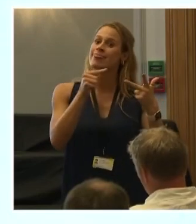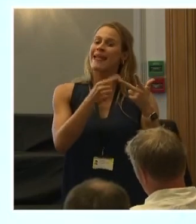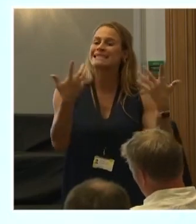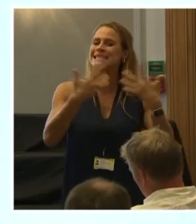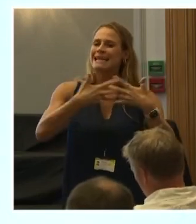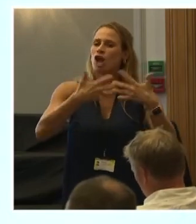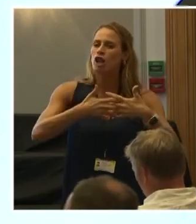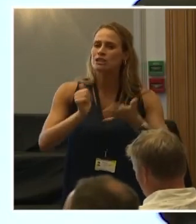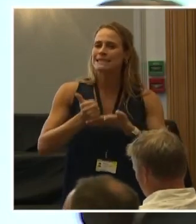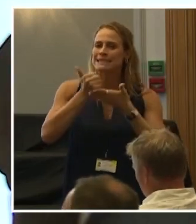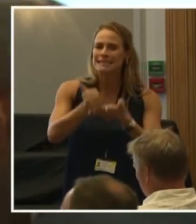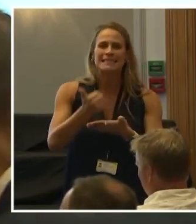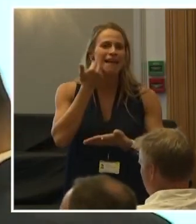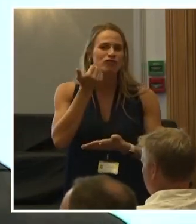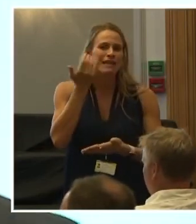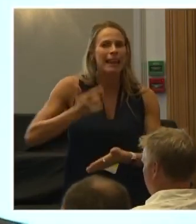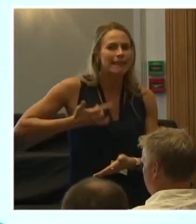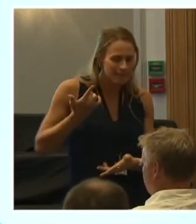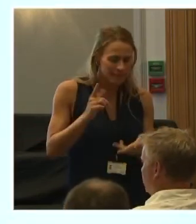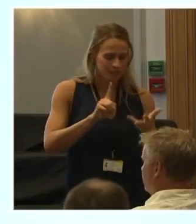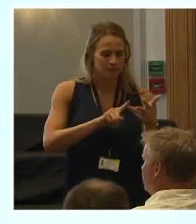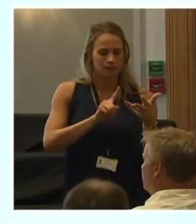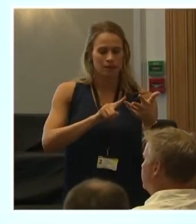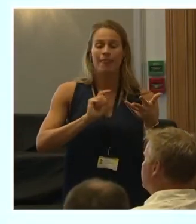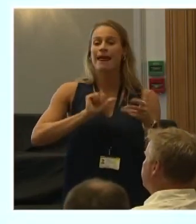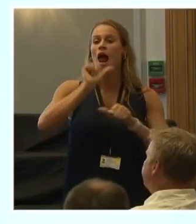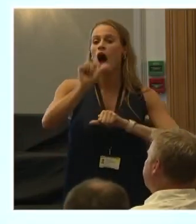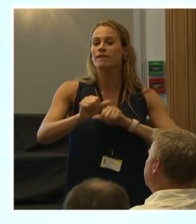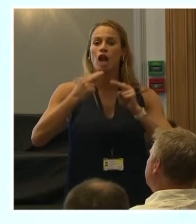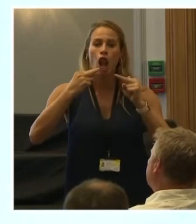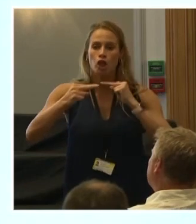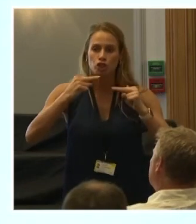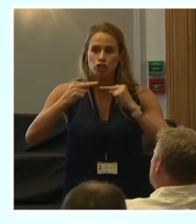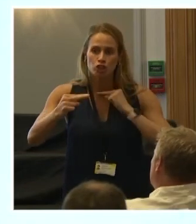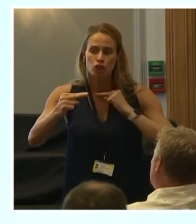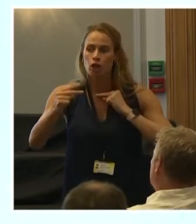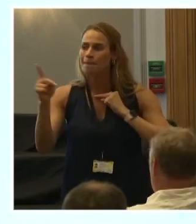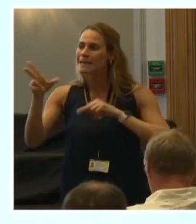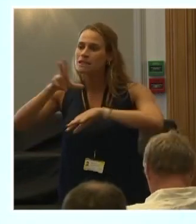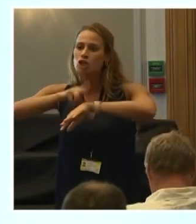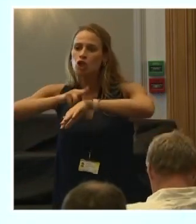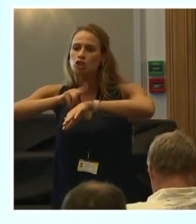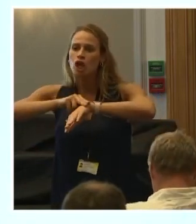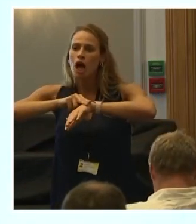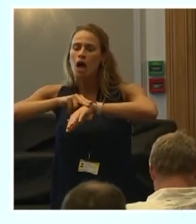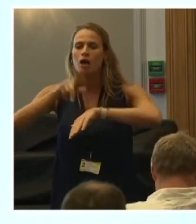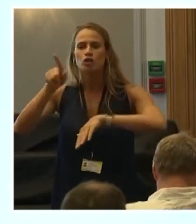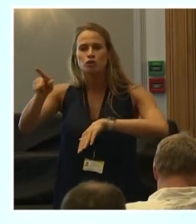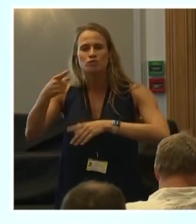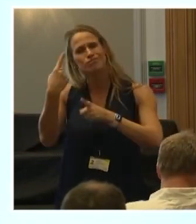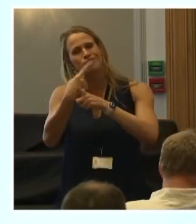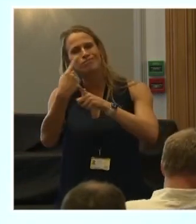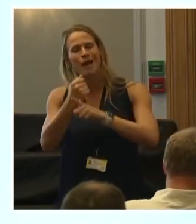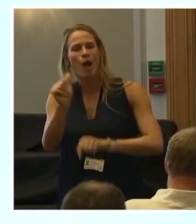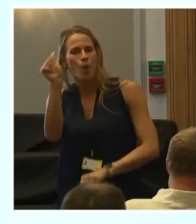living. And then after lunch, Dr. Mari Thurston will be here to talk about awareness of your own well-being